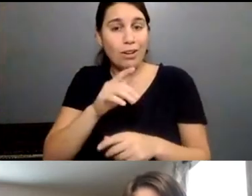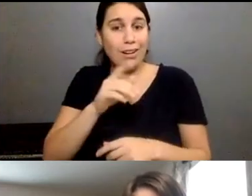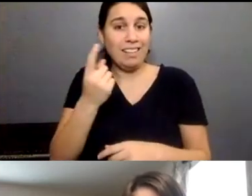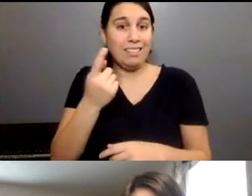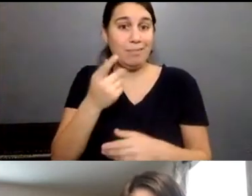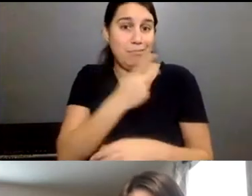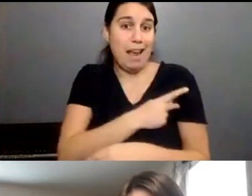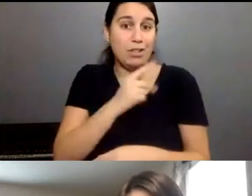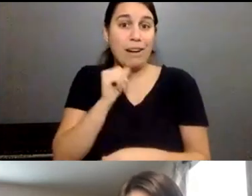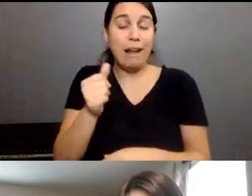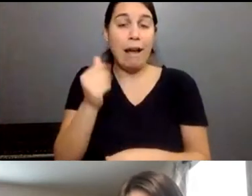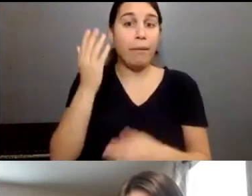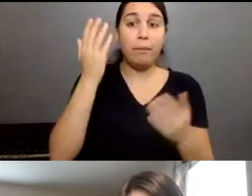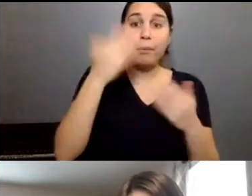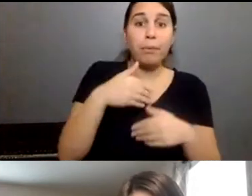that way.